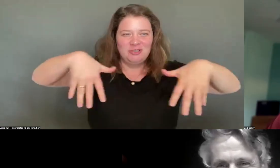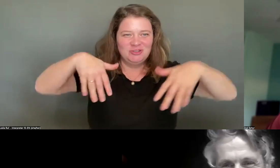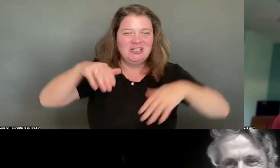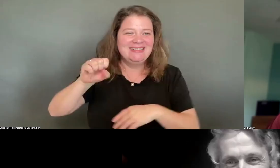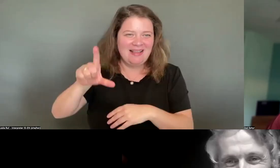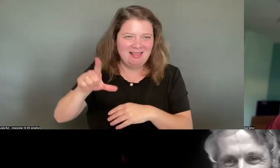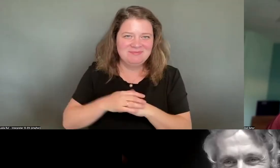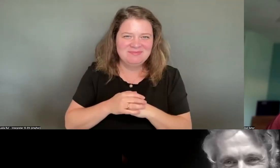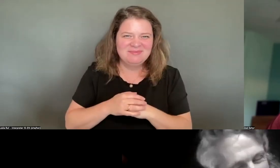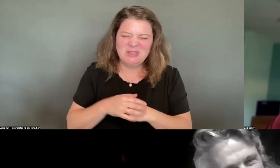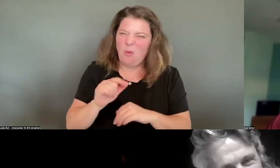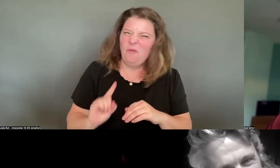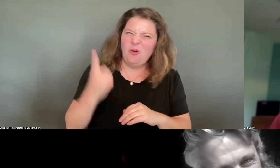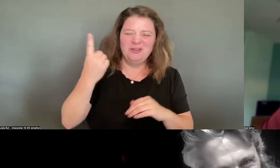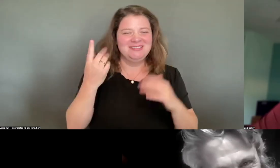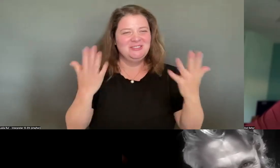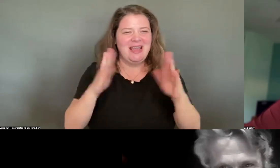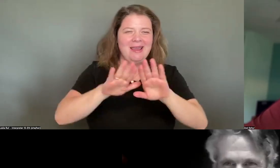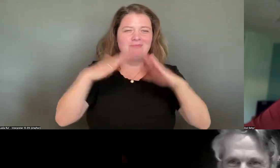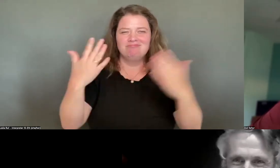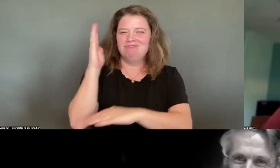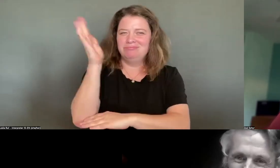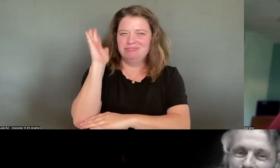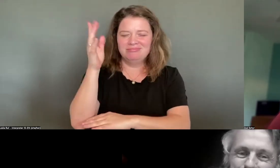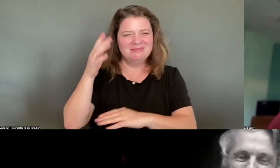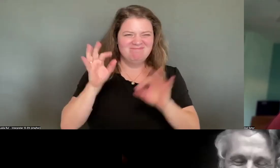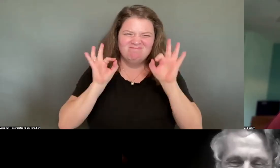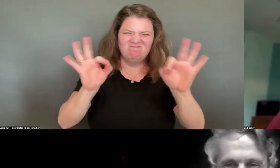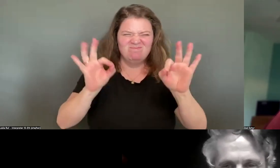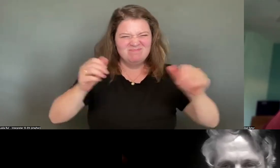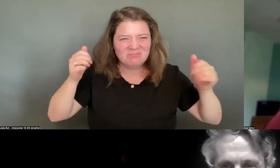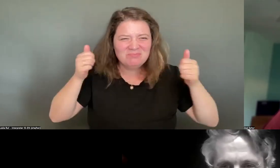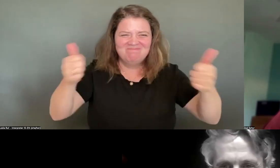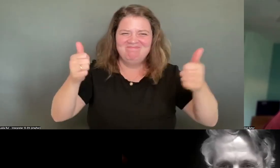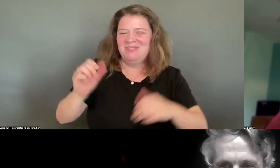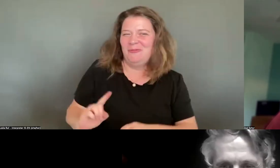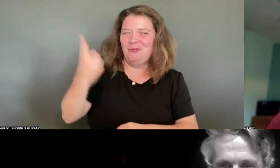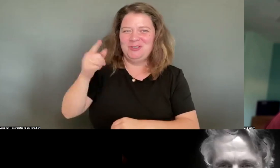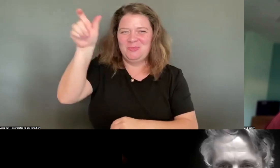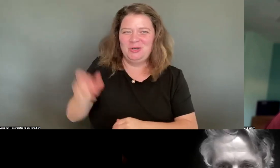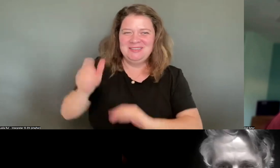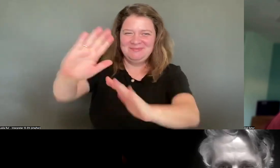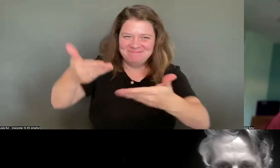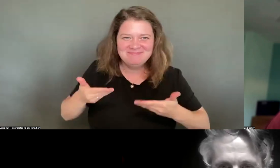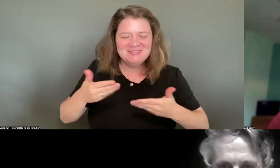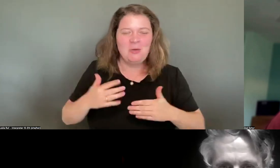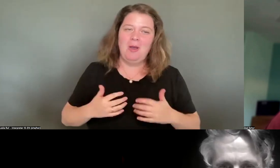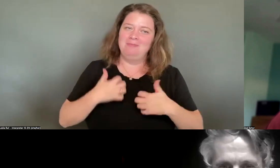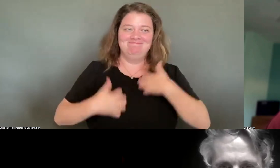Signing Mind seminar series. So thank you very much for agreeing to this talk, and we look forward to hearing what you have to say.